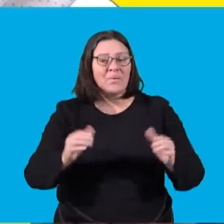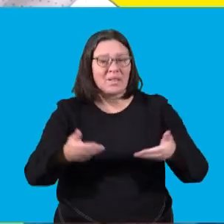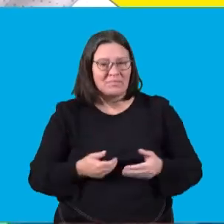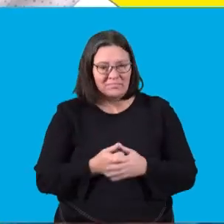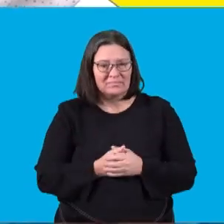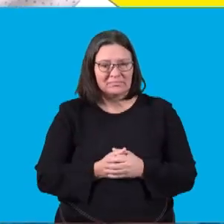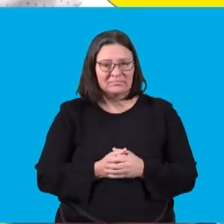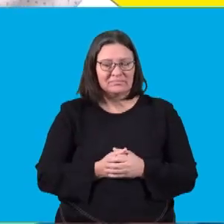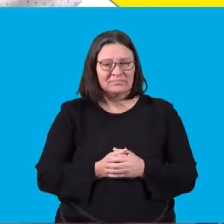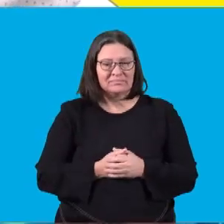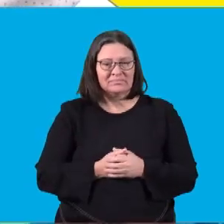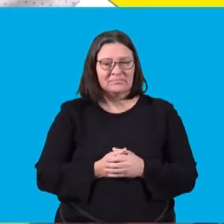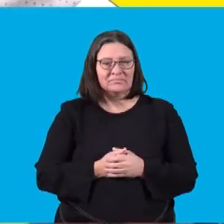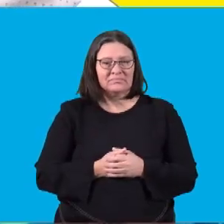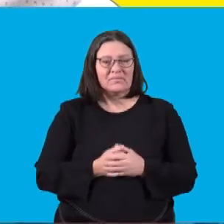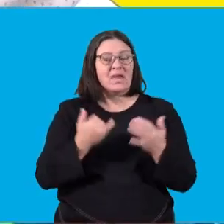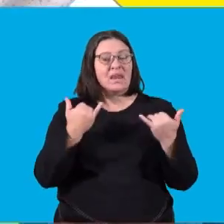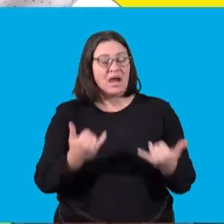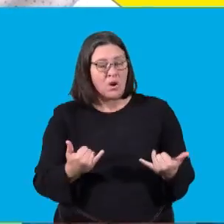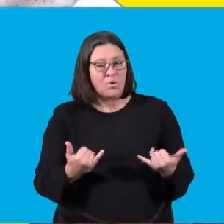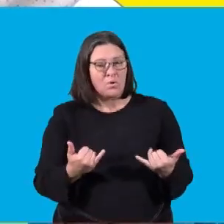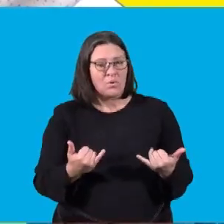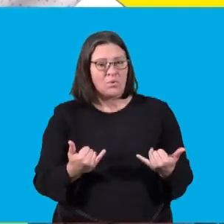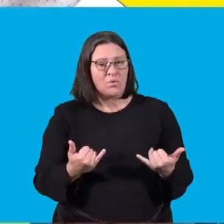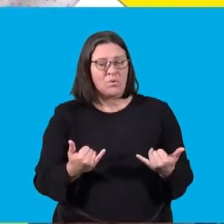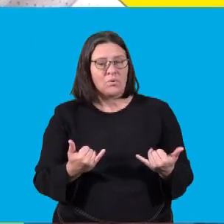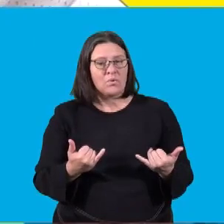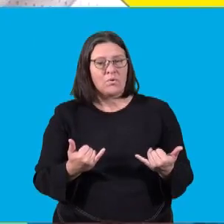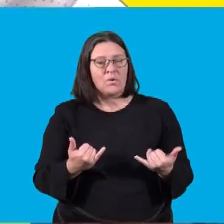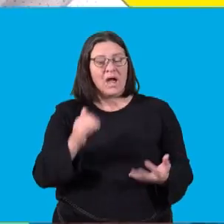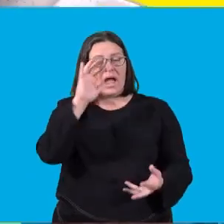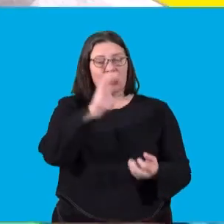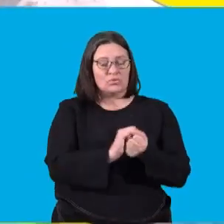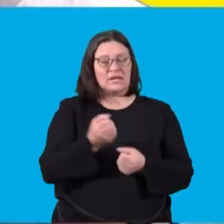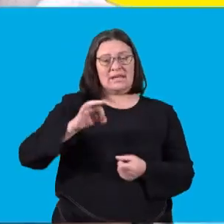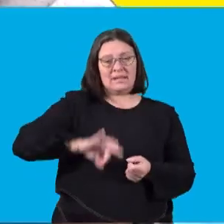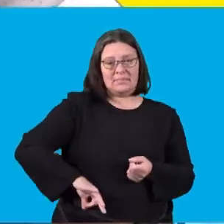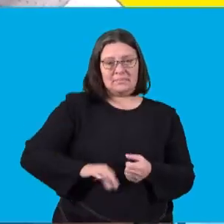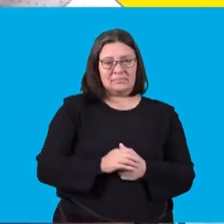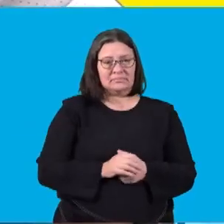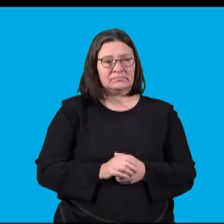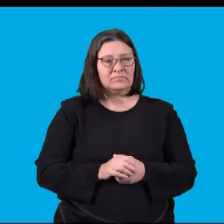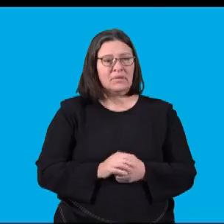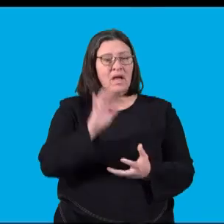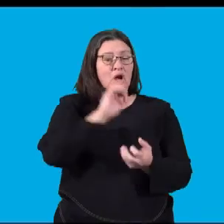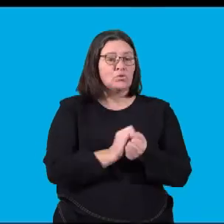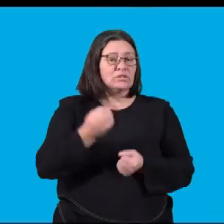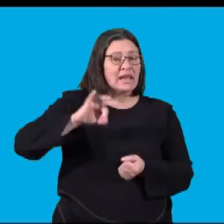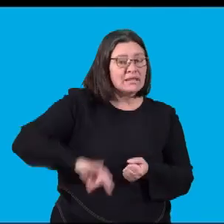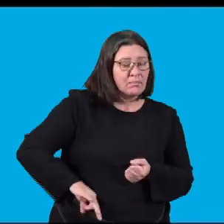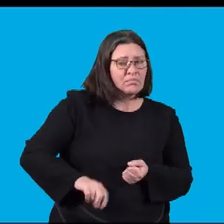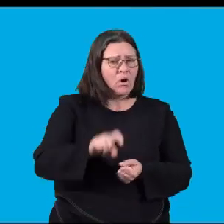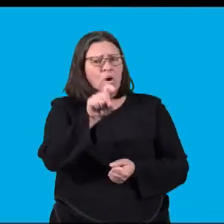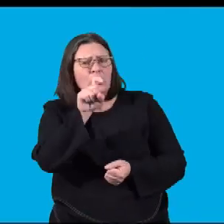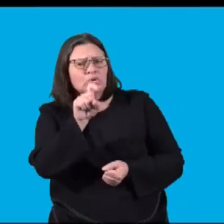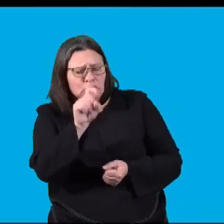Welcome back, dear learners, from the ad break. We are now going to do accrued income. With accrued